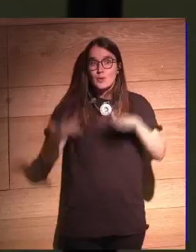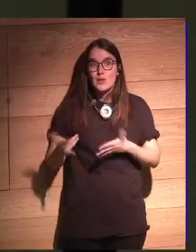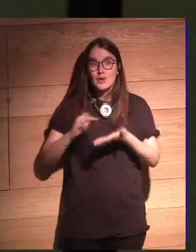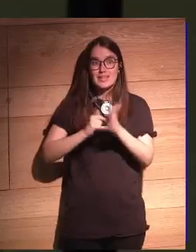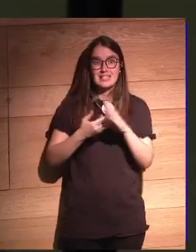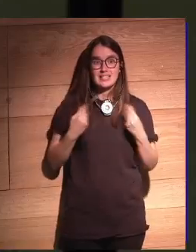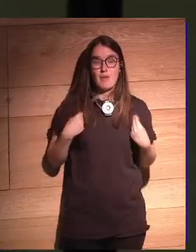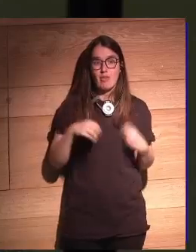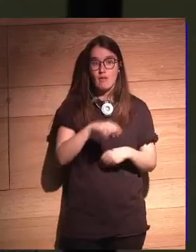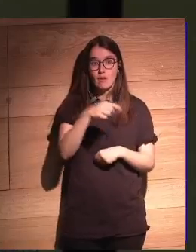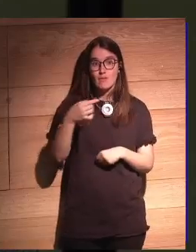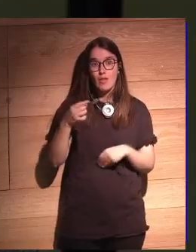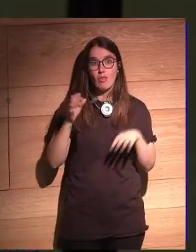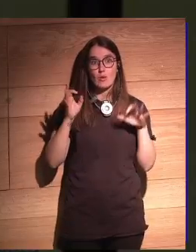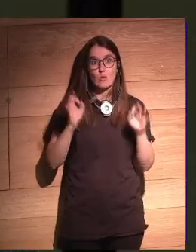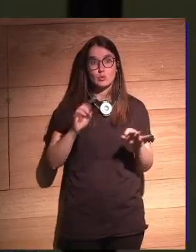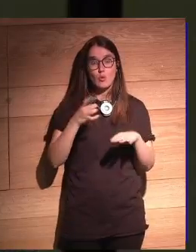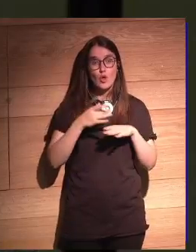articulate this,